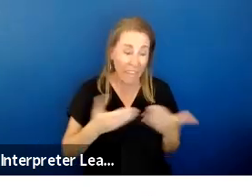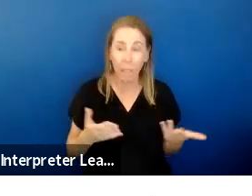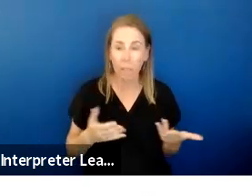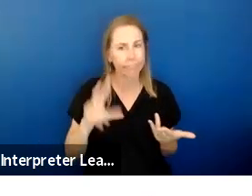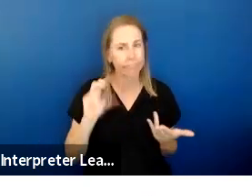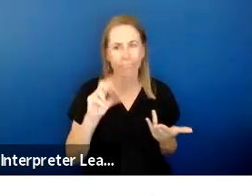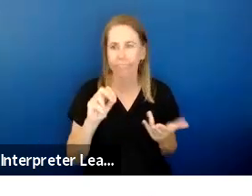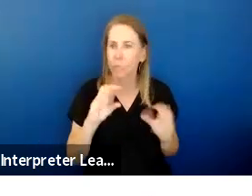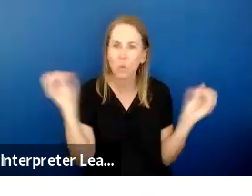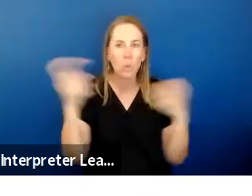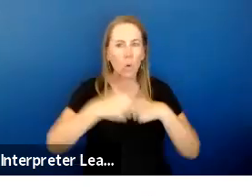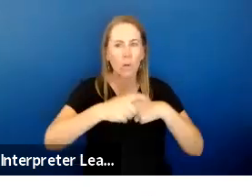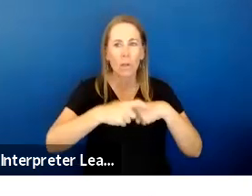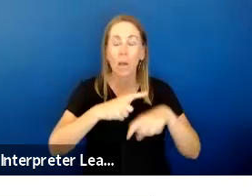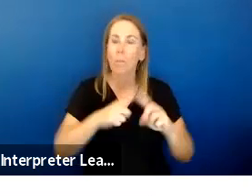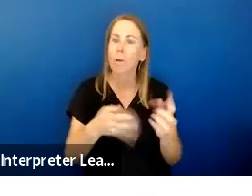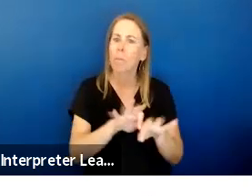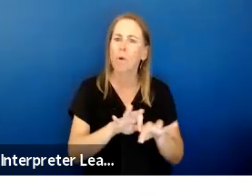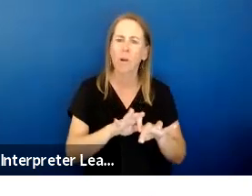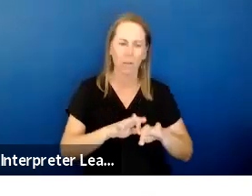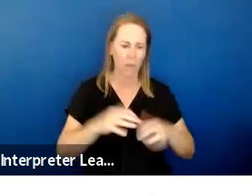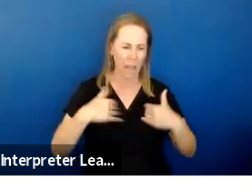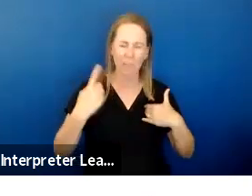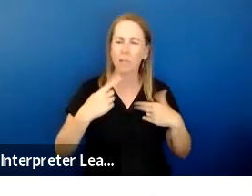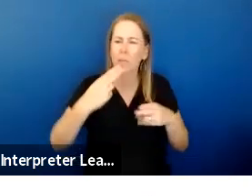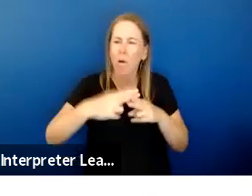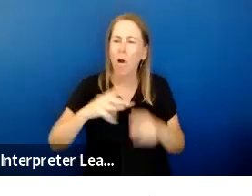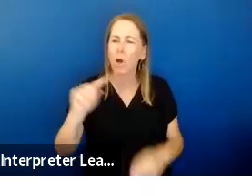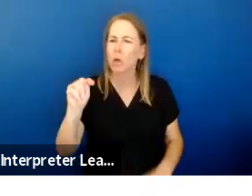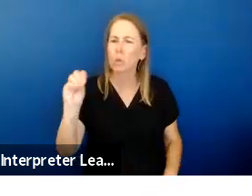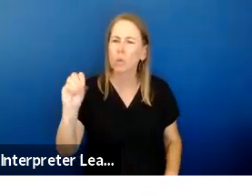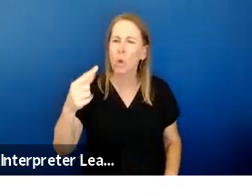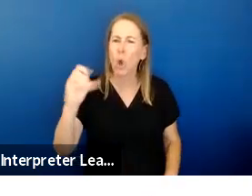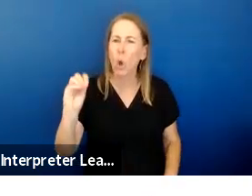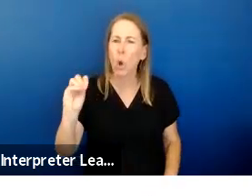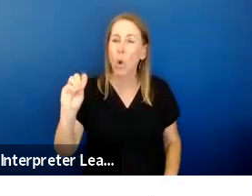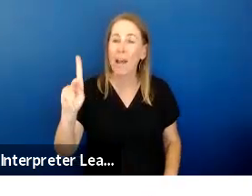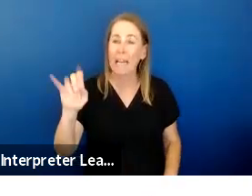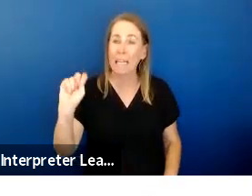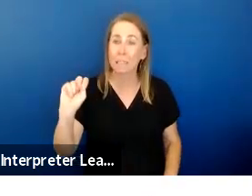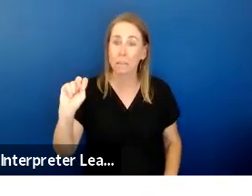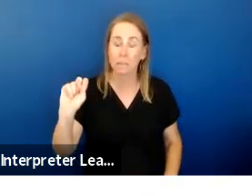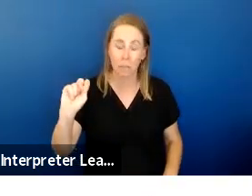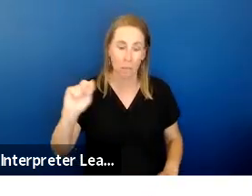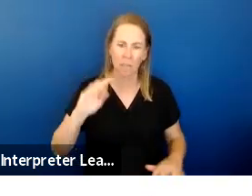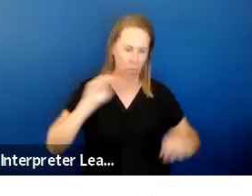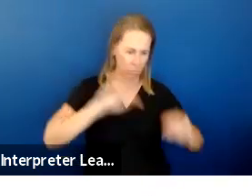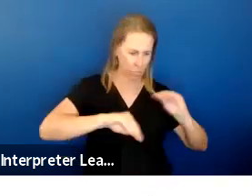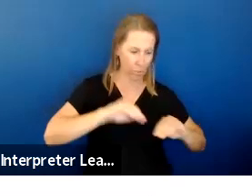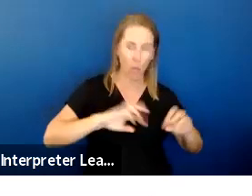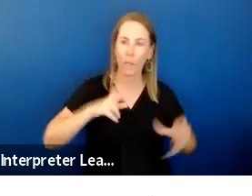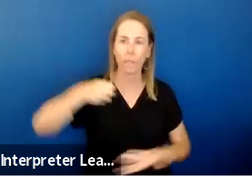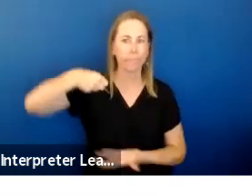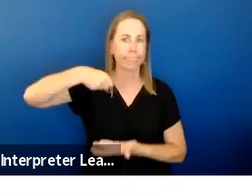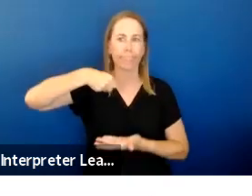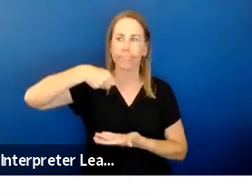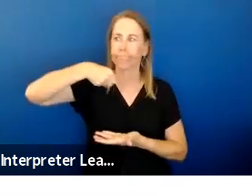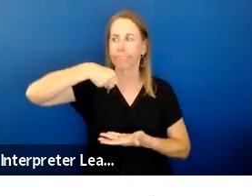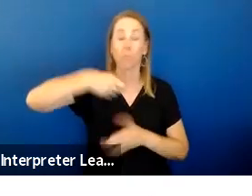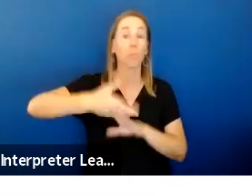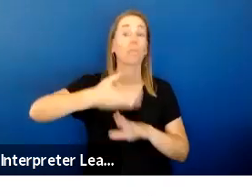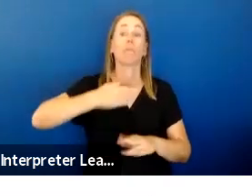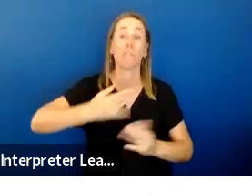to put together what's referred to as a to-go kit long before a wildfire or disaster occurs, and keep it easily